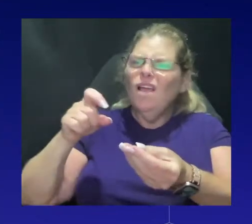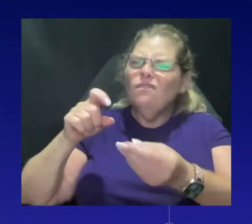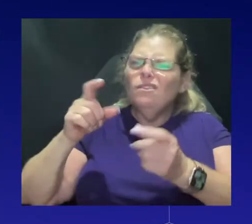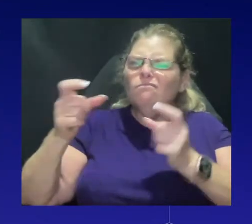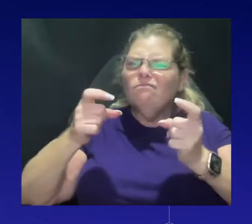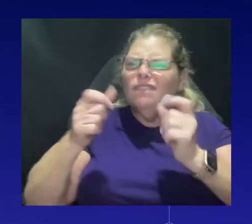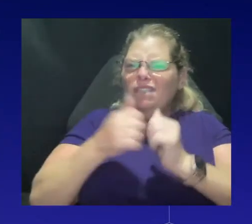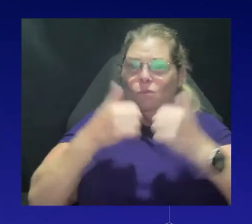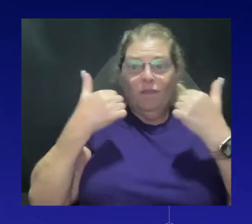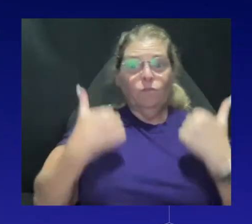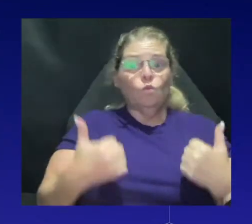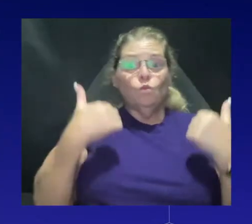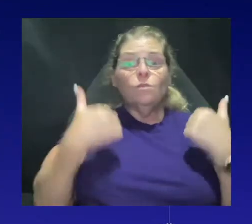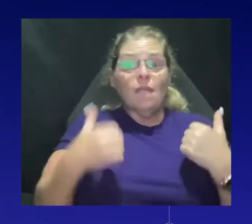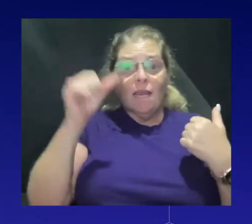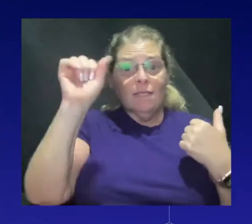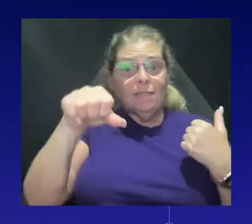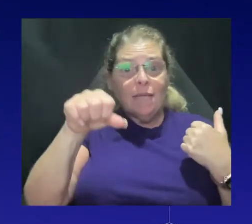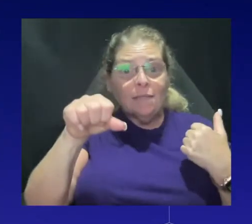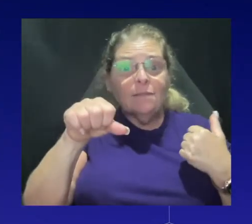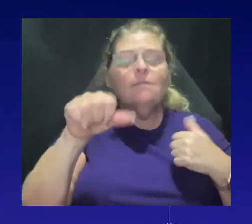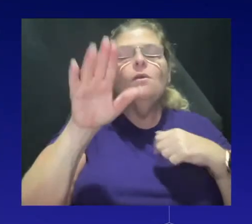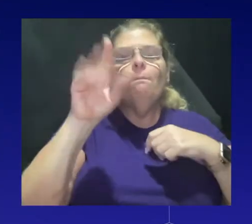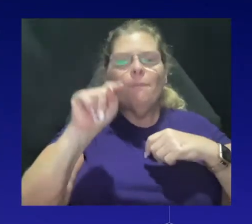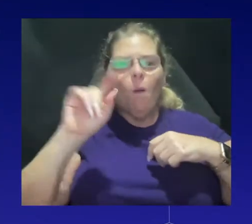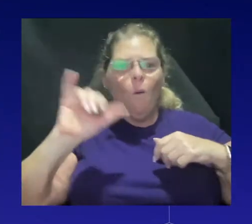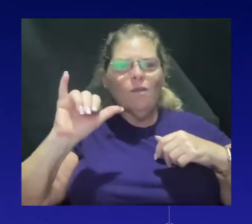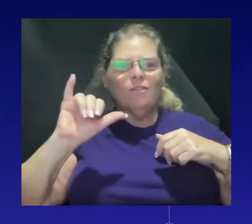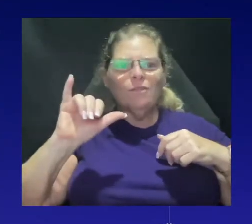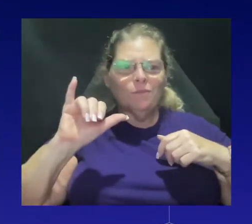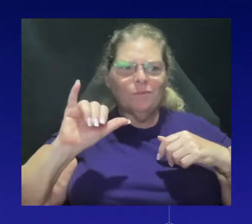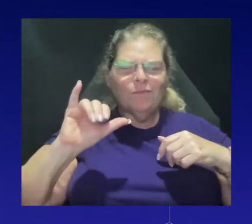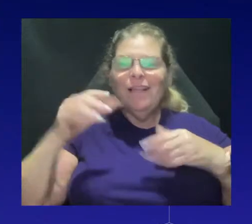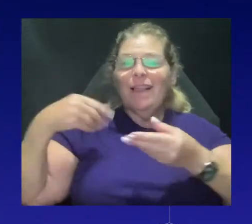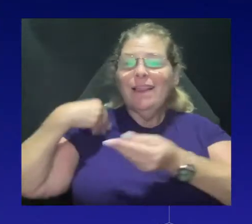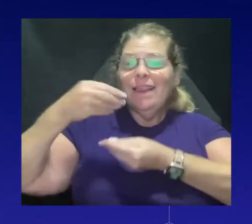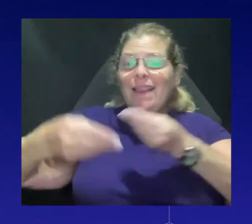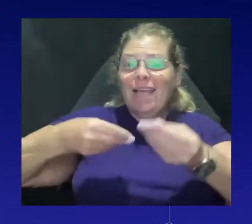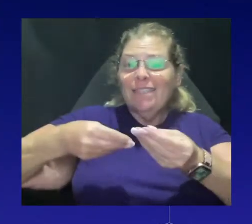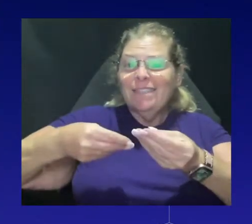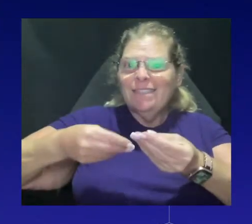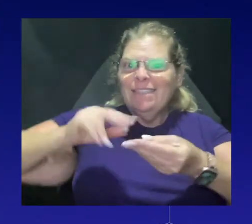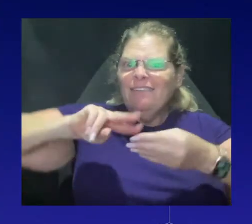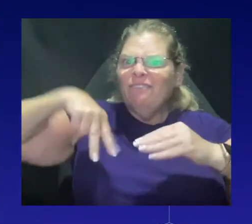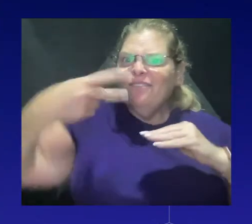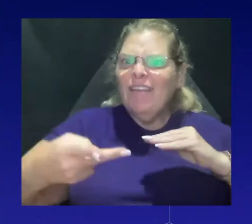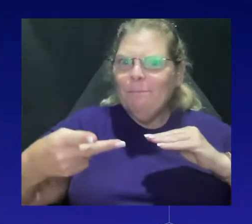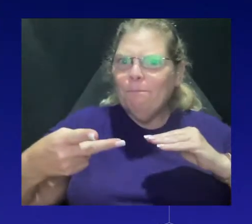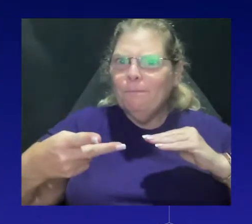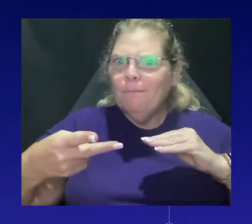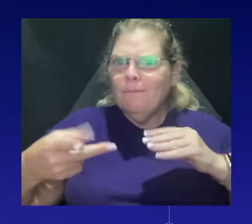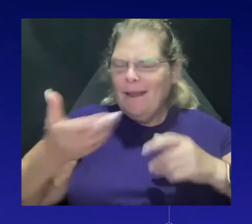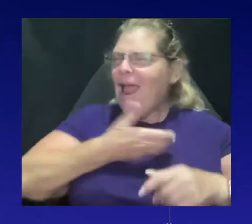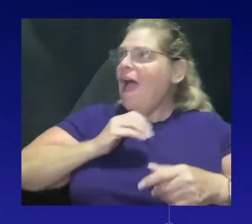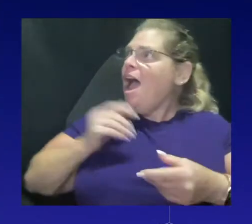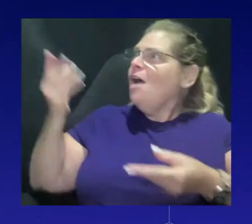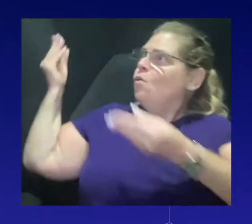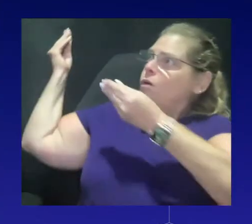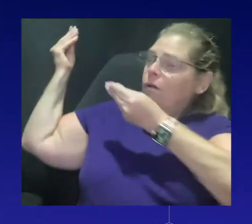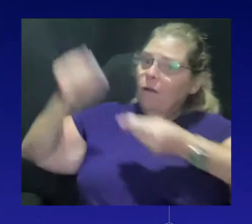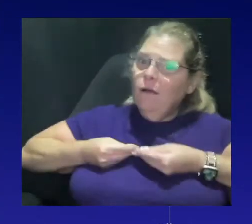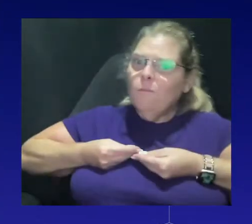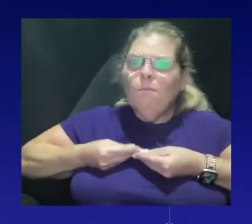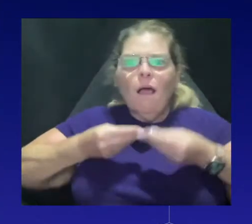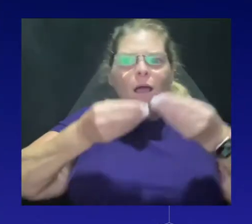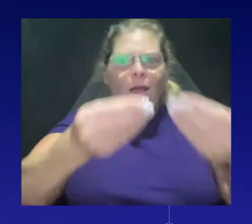this opportunity to make, like you said, flip the legacy, leave a different legacy. When we talk about the